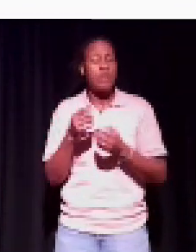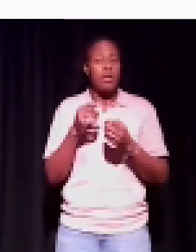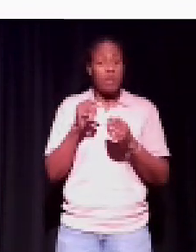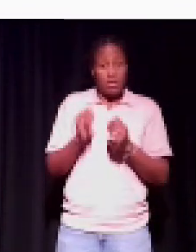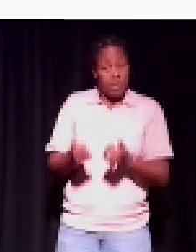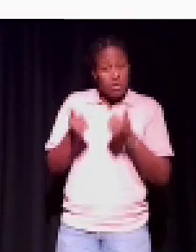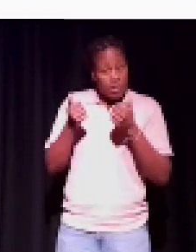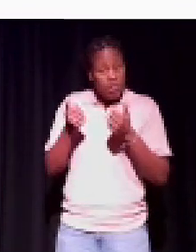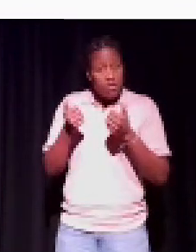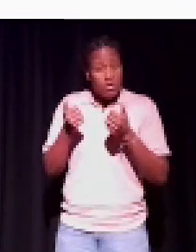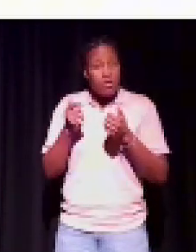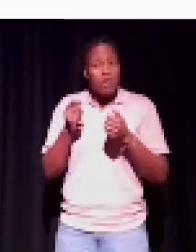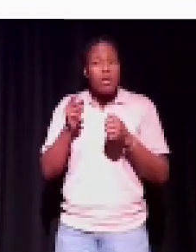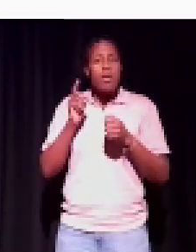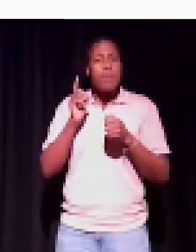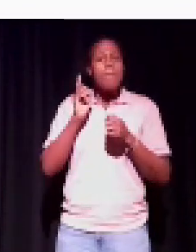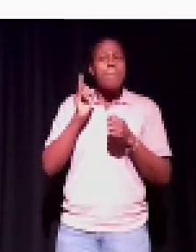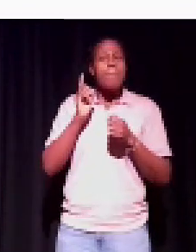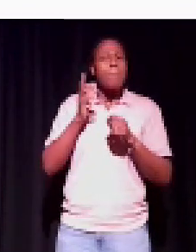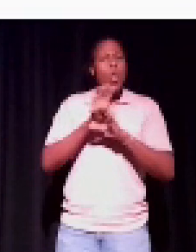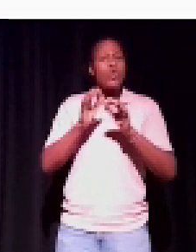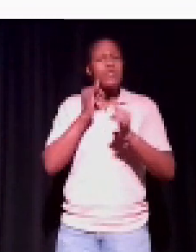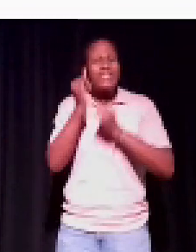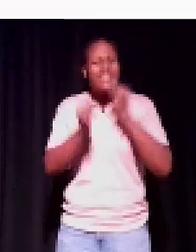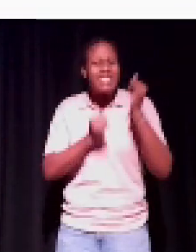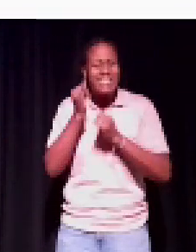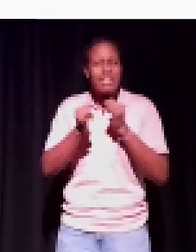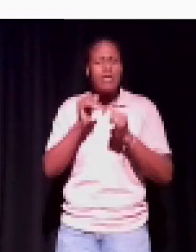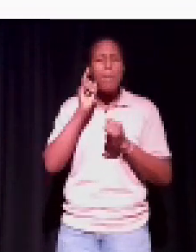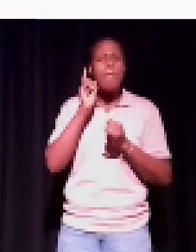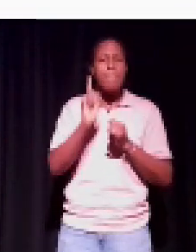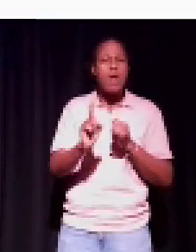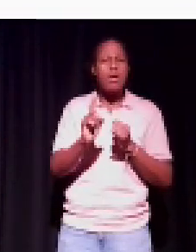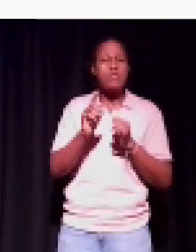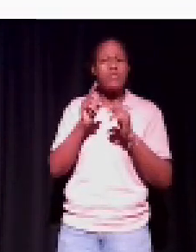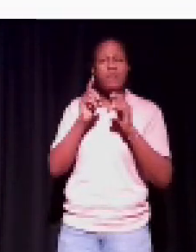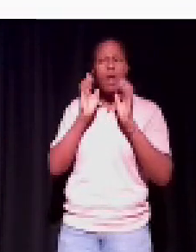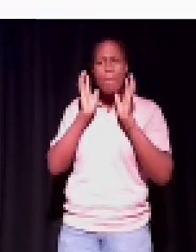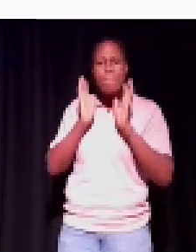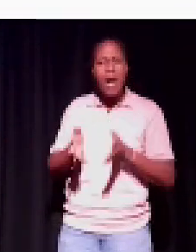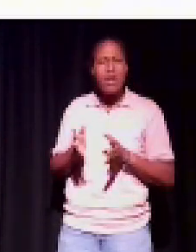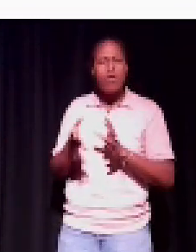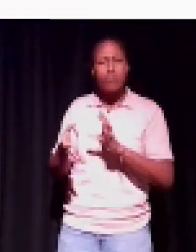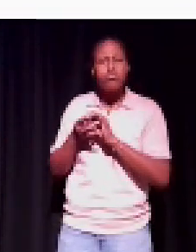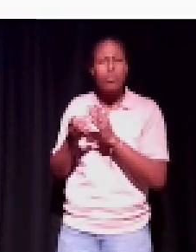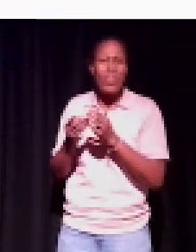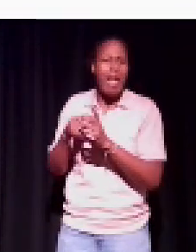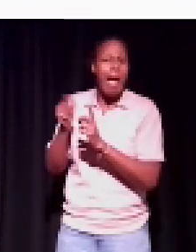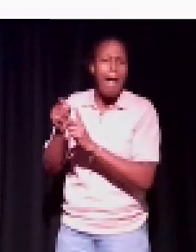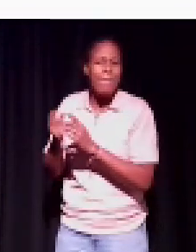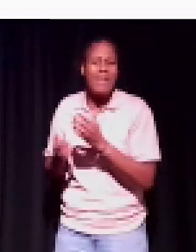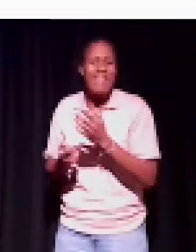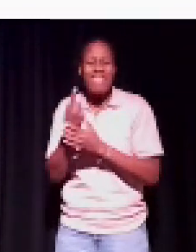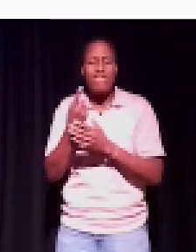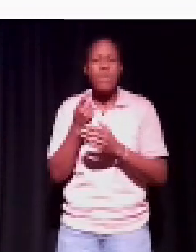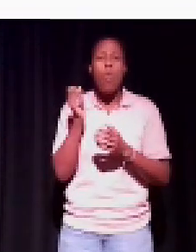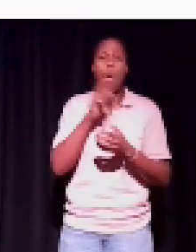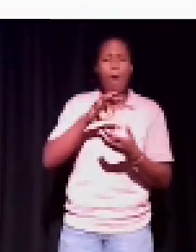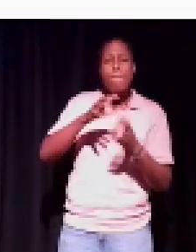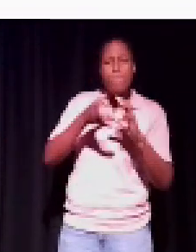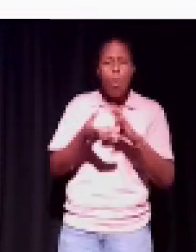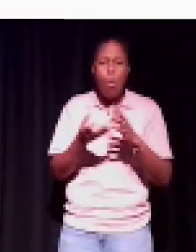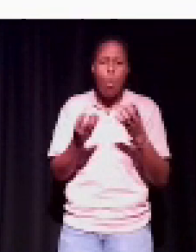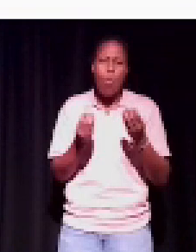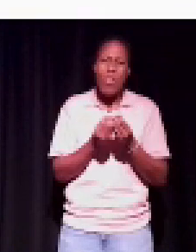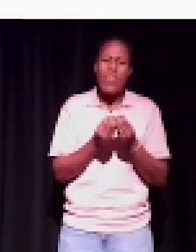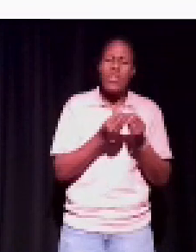often they come locked to an app, so you can't use them in other ways. If you wanted to connect your Oddball to Ableton, it's sort of technically